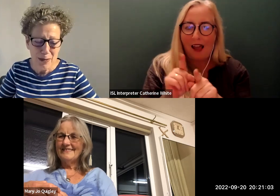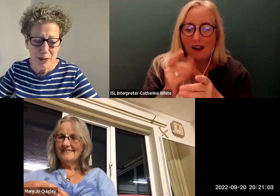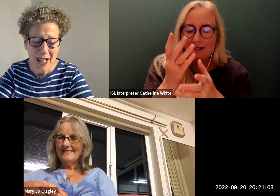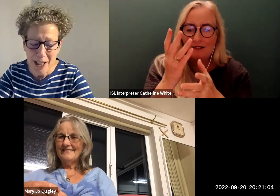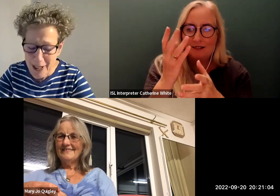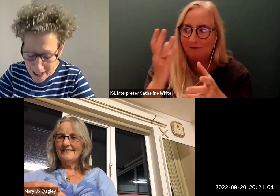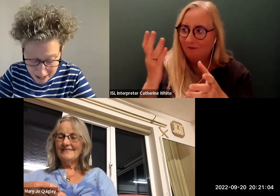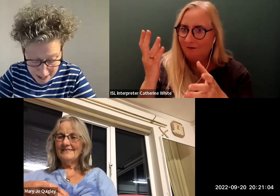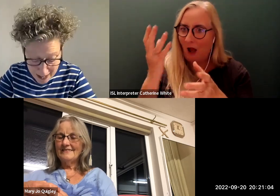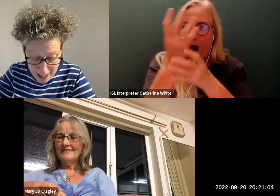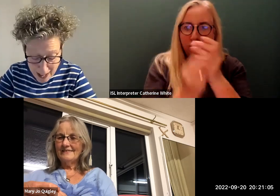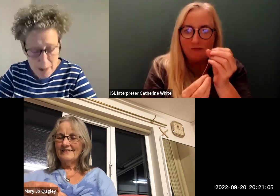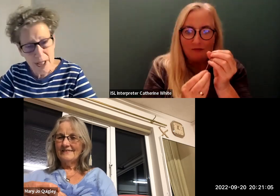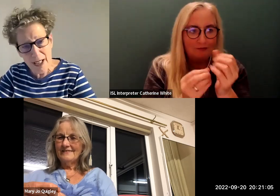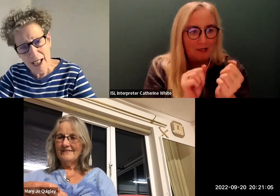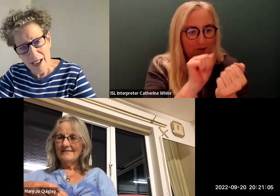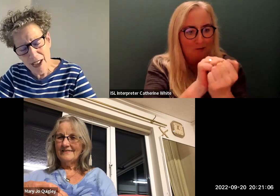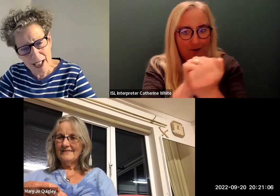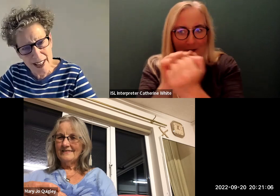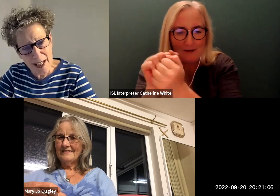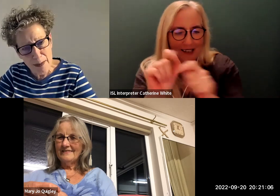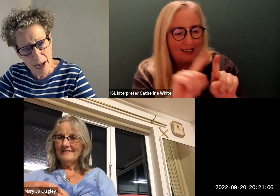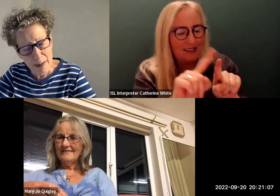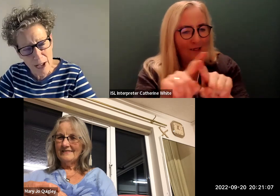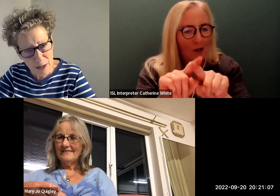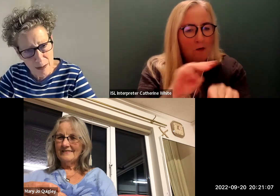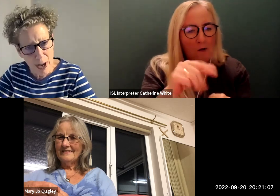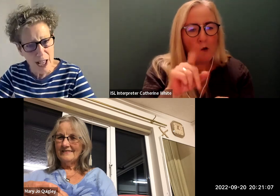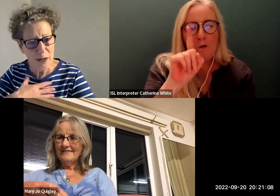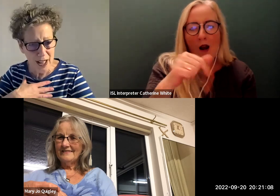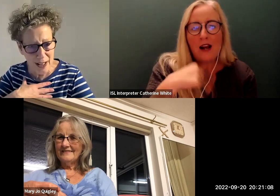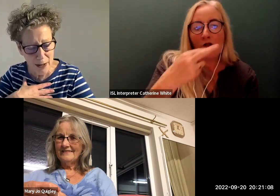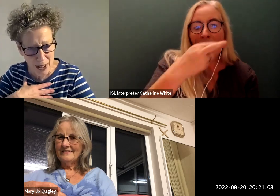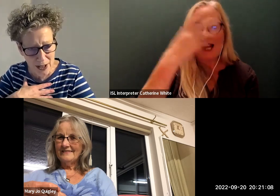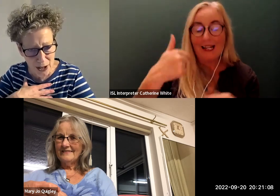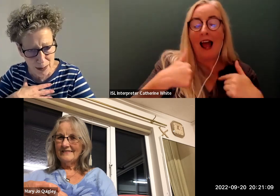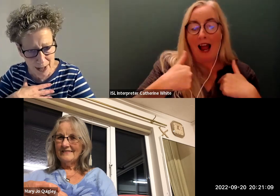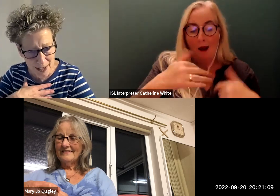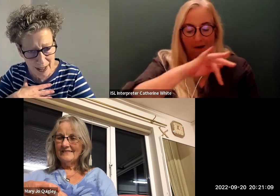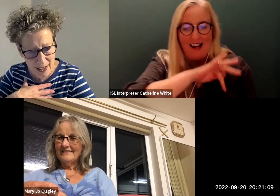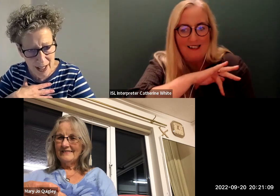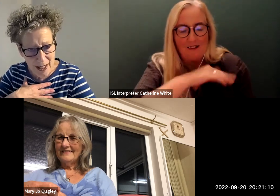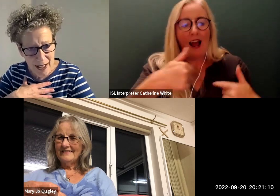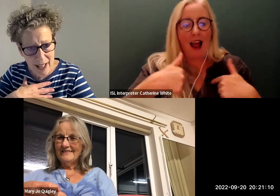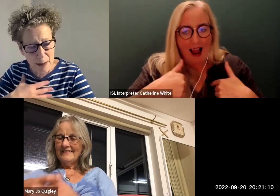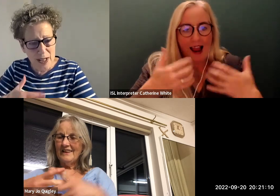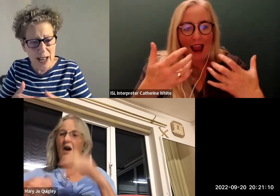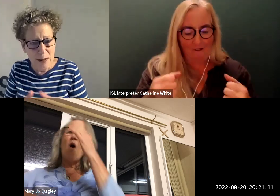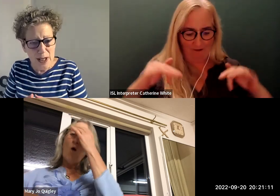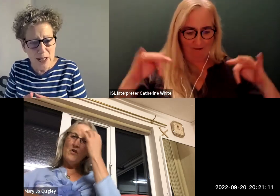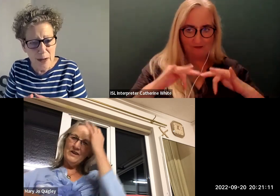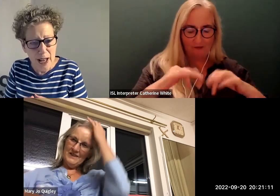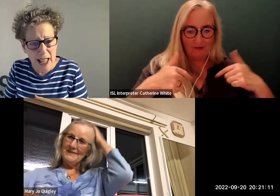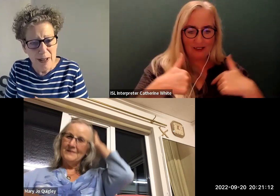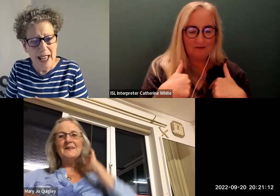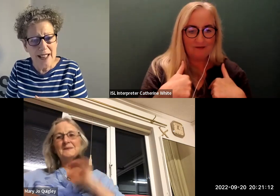few people fairly quickly. mm. But I realised that it was my fear of looking stupid.